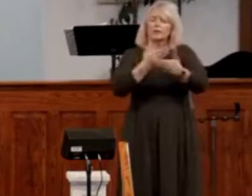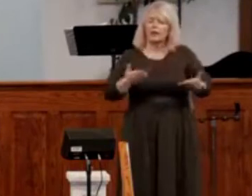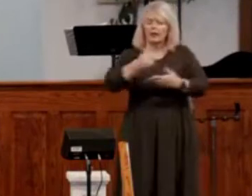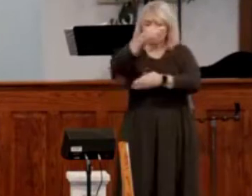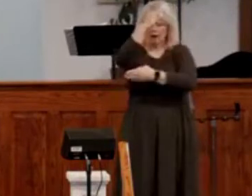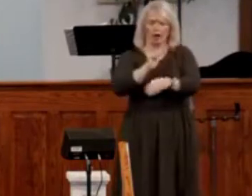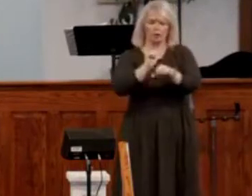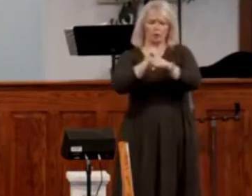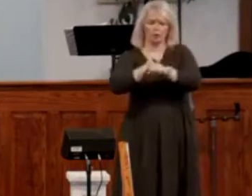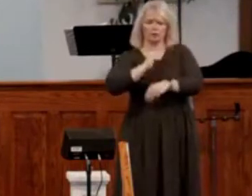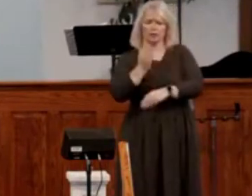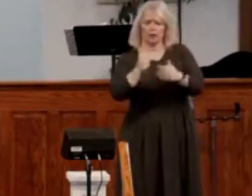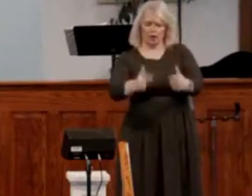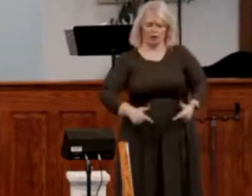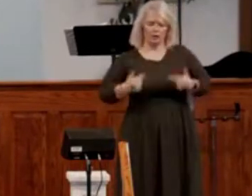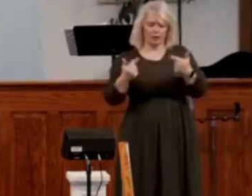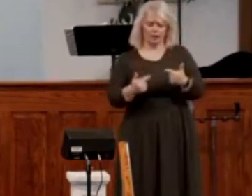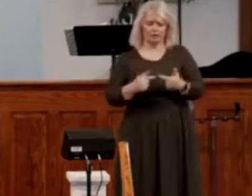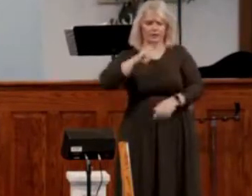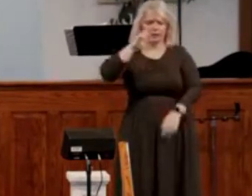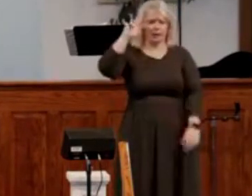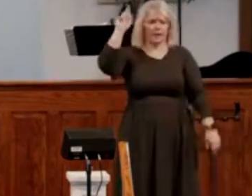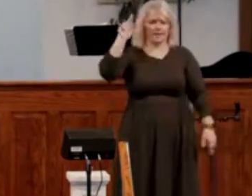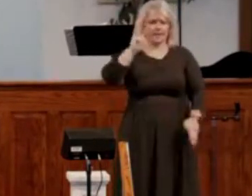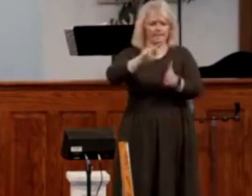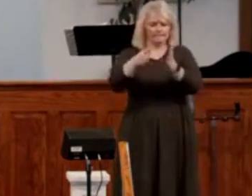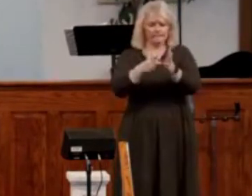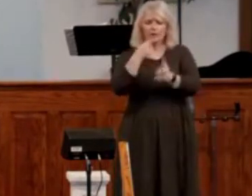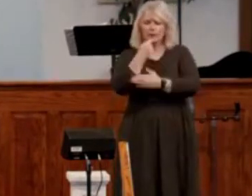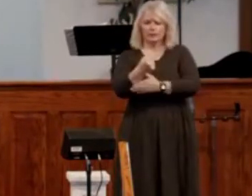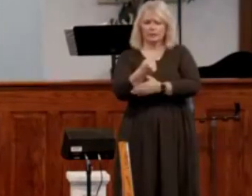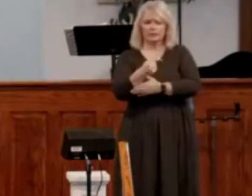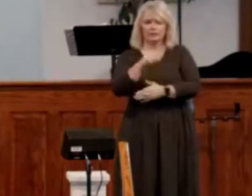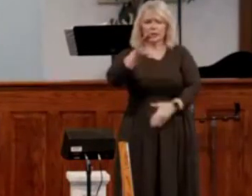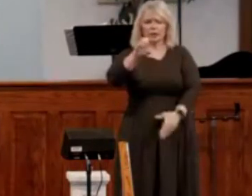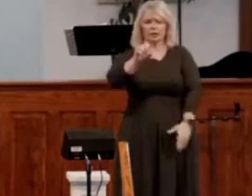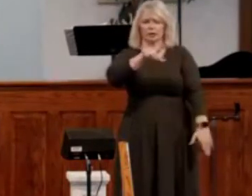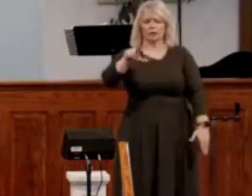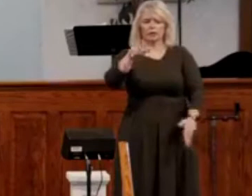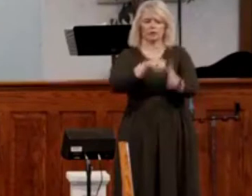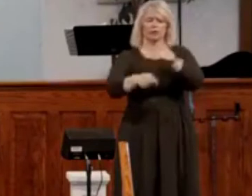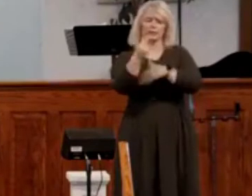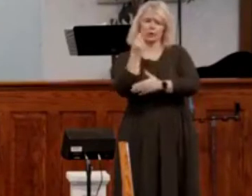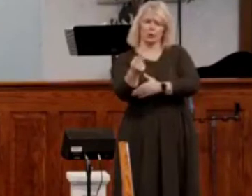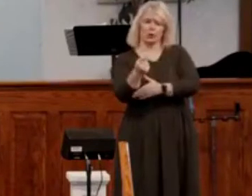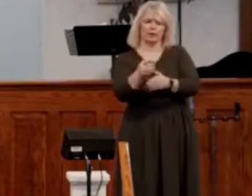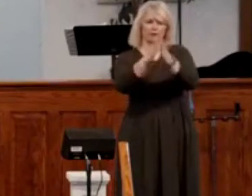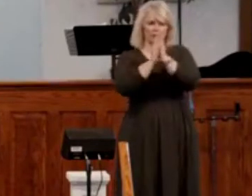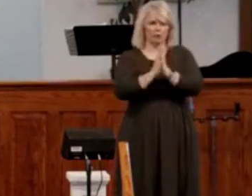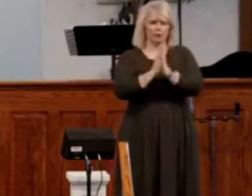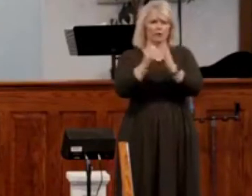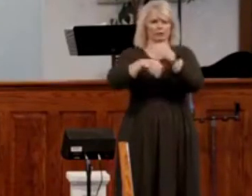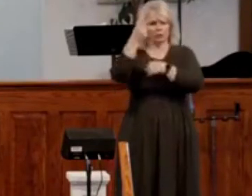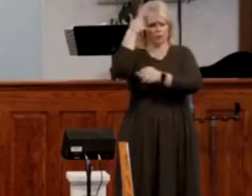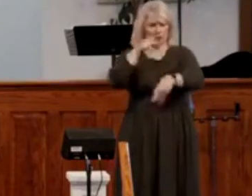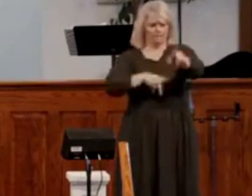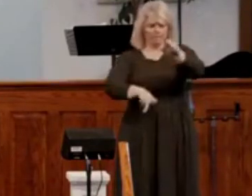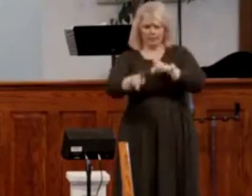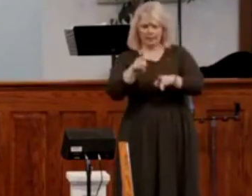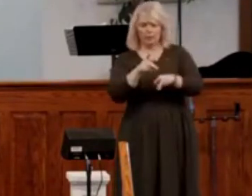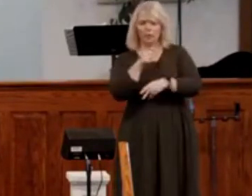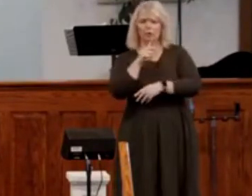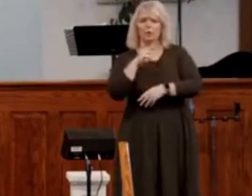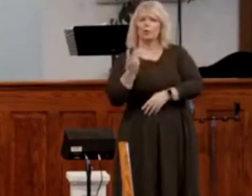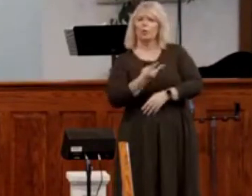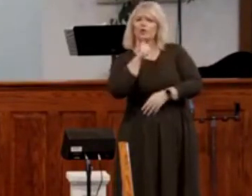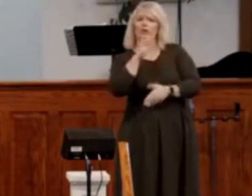our lives. This is what Paul says in Colossians chapter 1 in his prayer for his for the people at the church. He says, "So we have not stopped